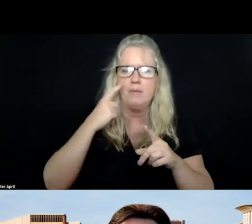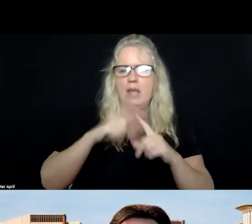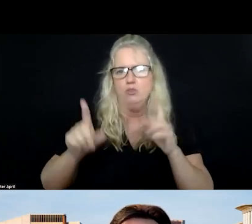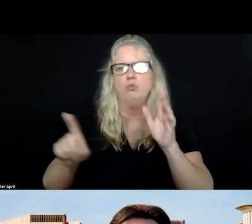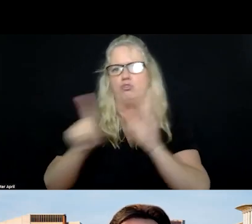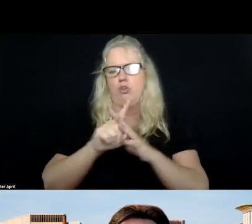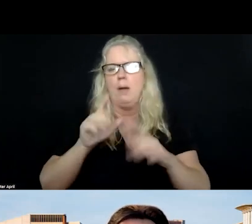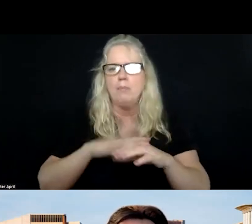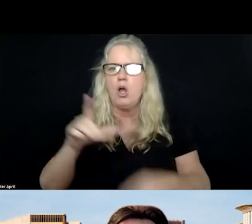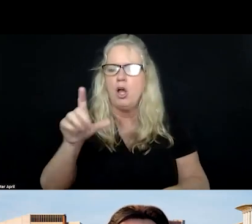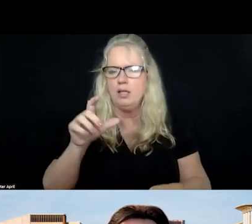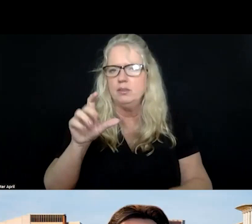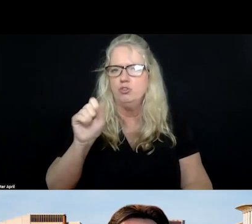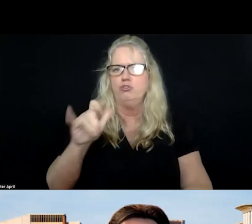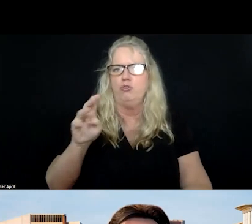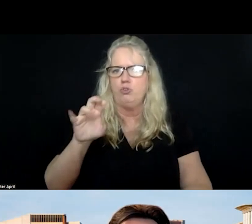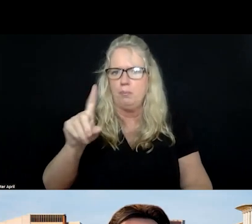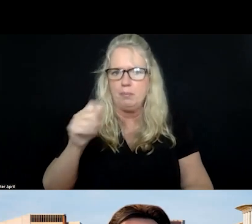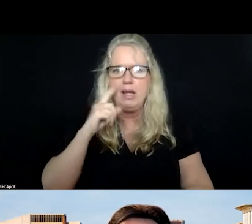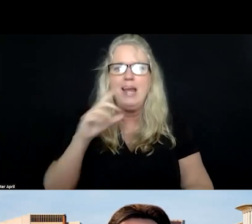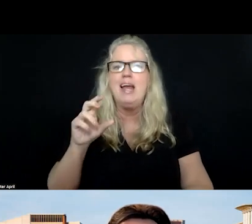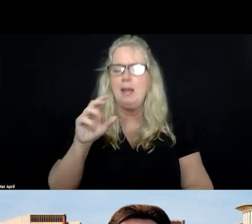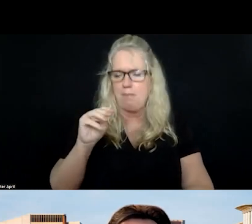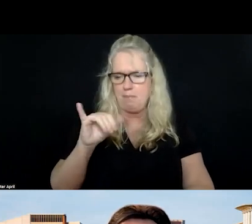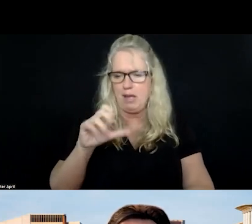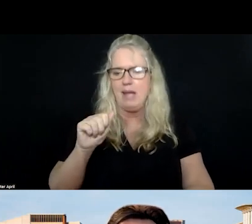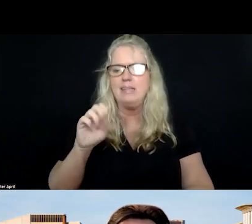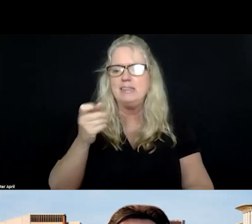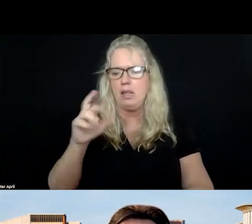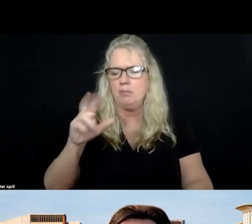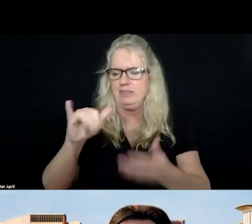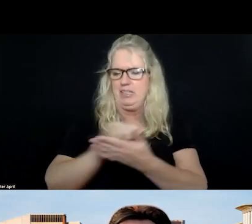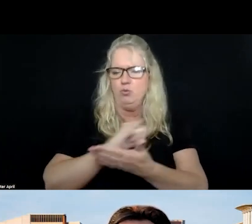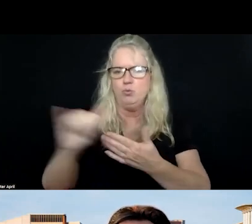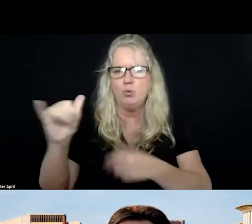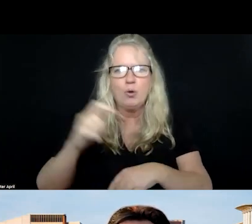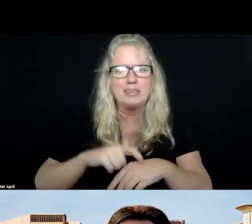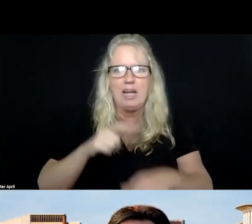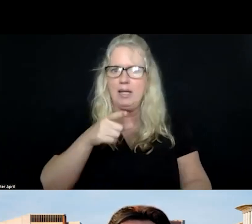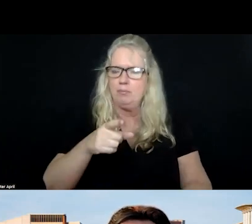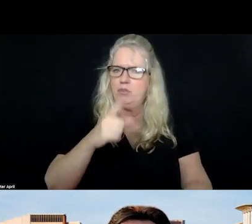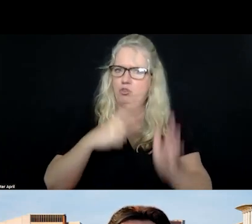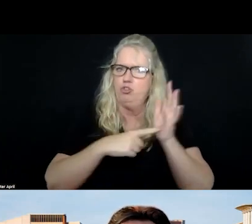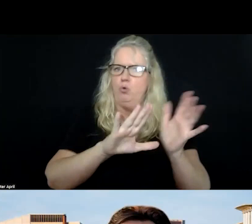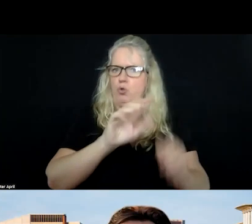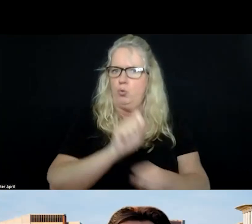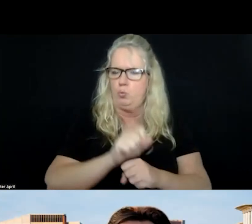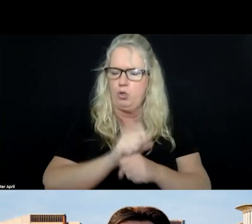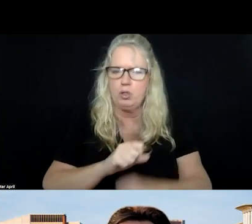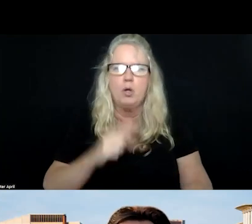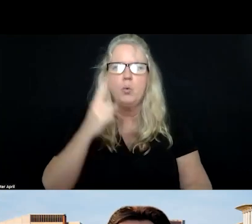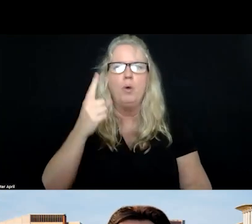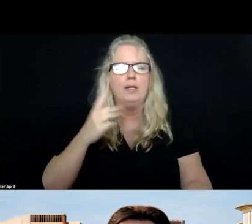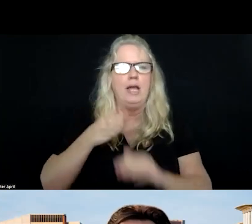media. And her work was featured by Maya Salovitz in the New York Times in December. And a very dramatic example was